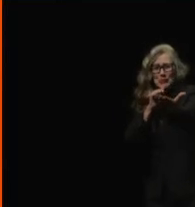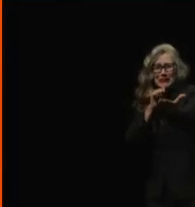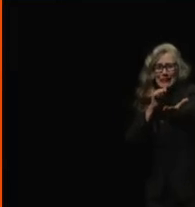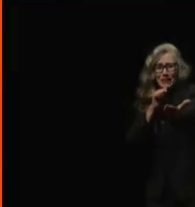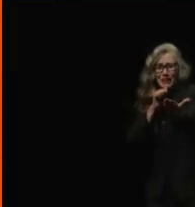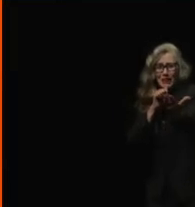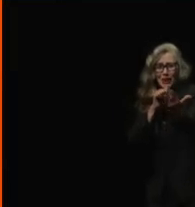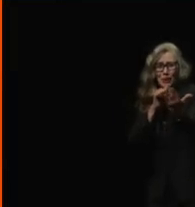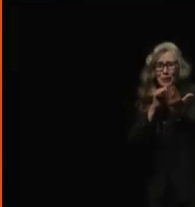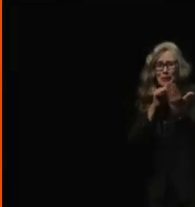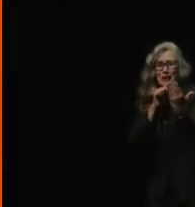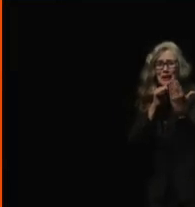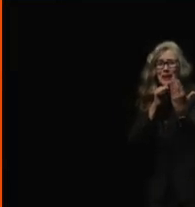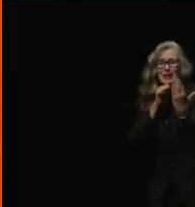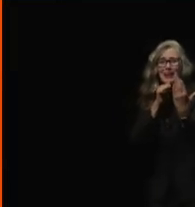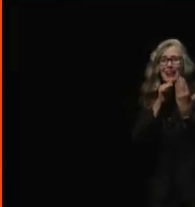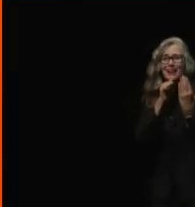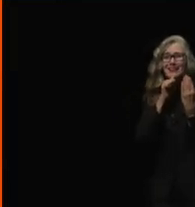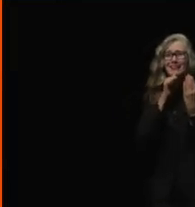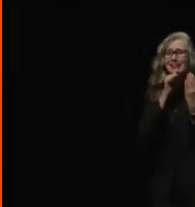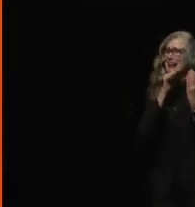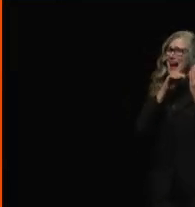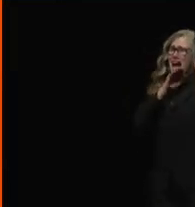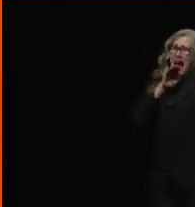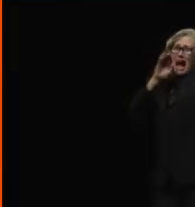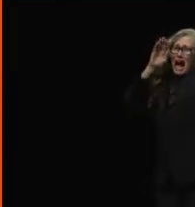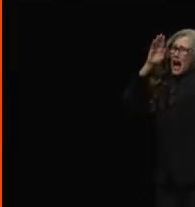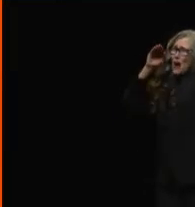I'm home.